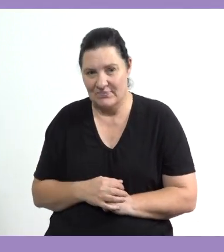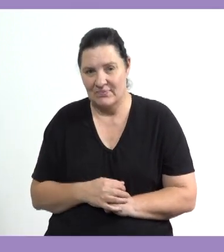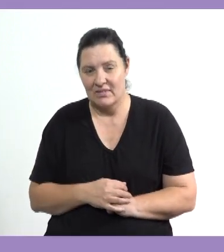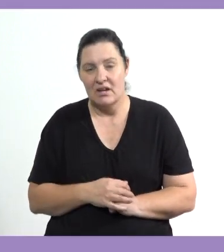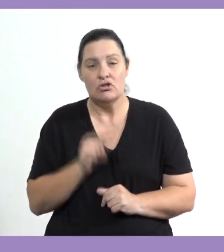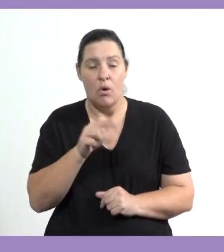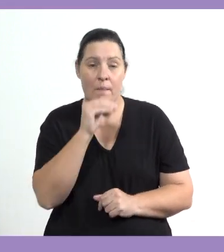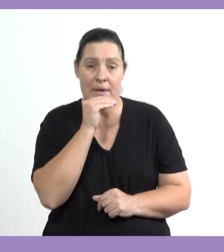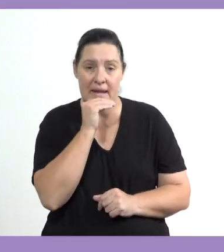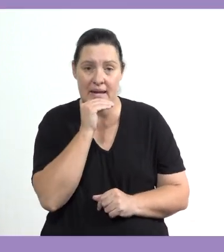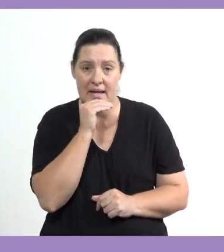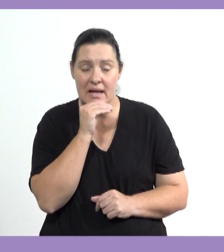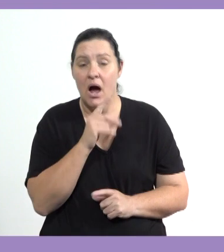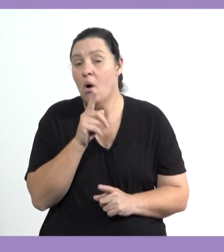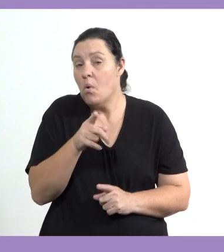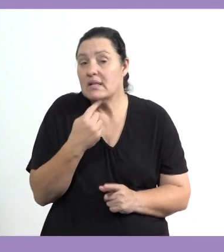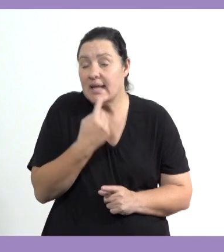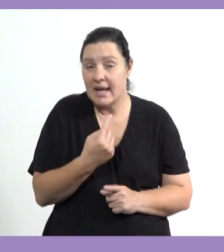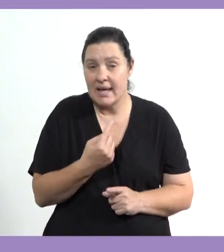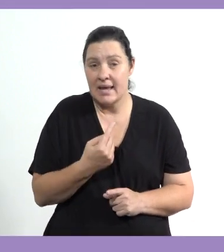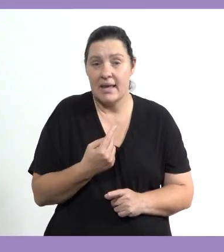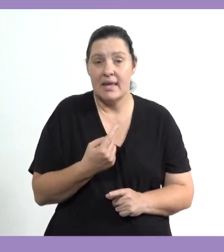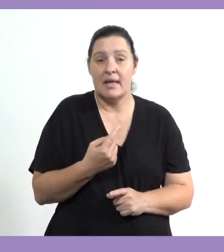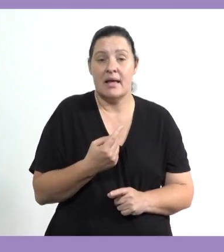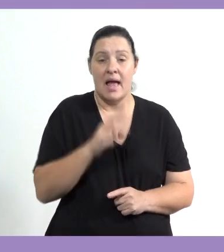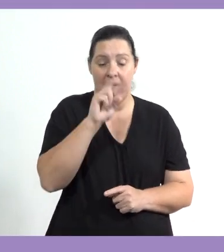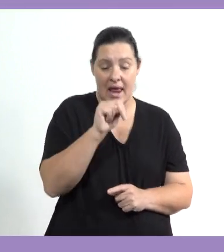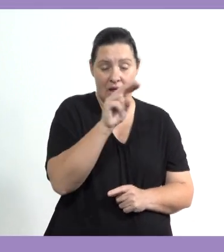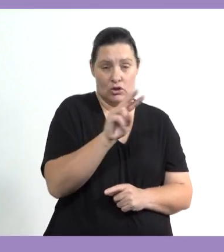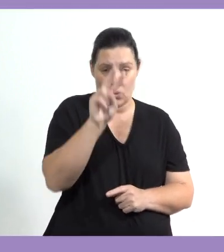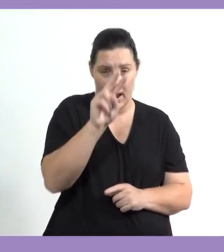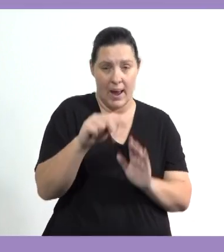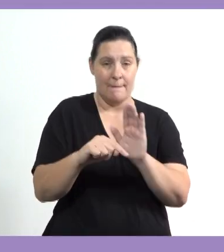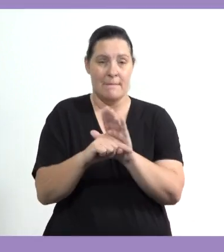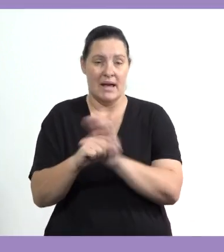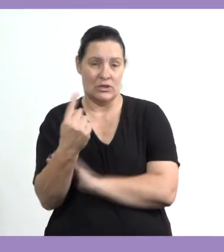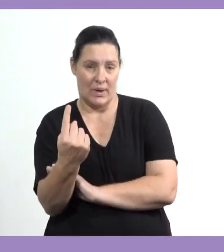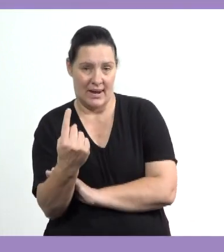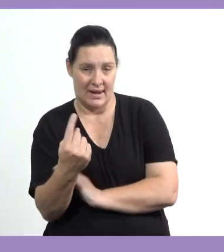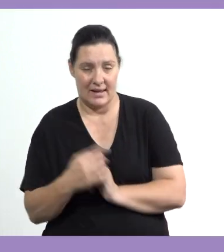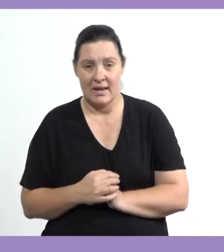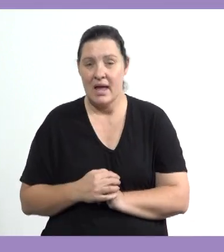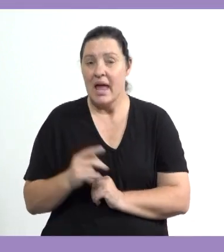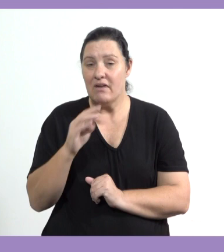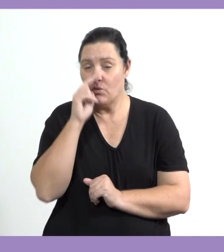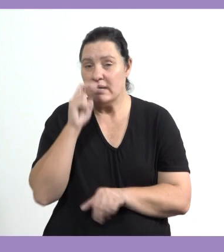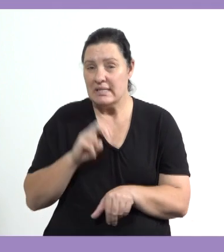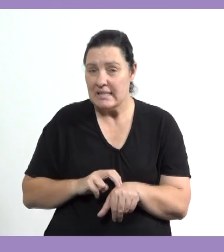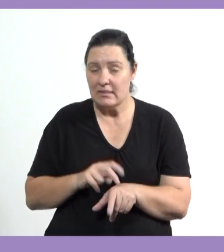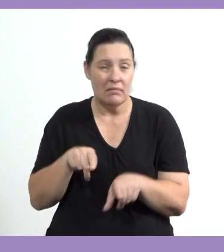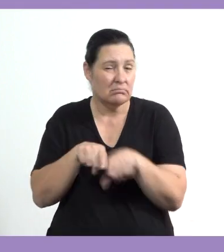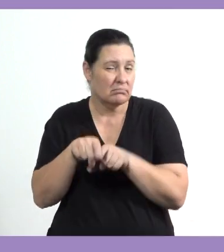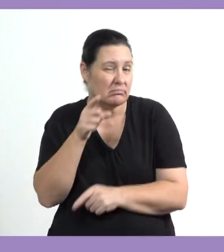absolutely correct. This means that we would say here it would be n squared minus 1. And if we need